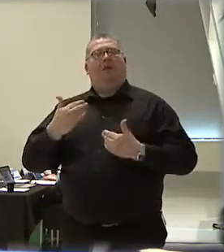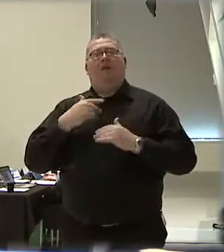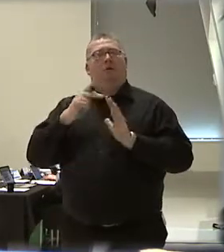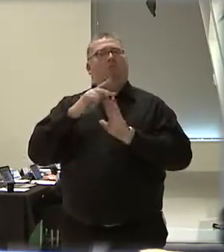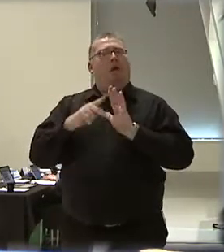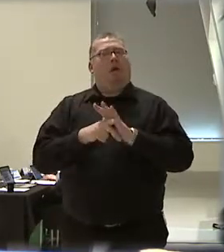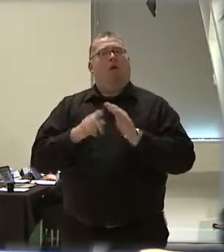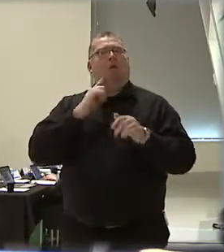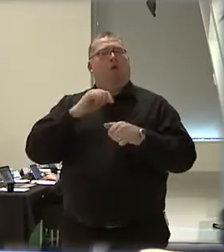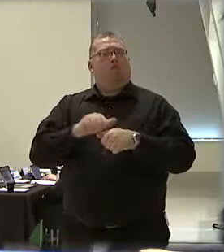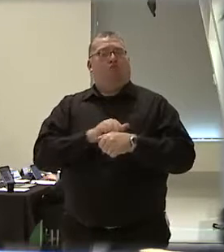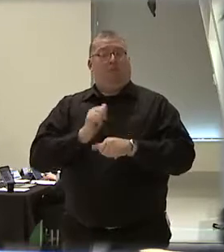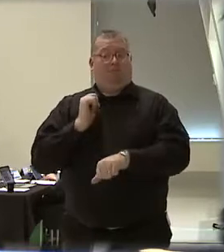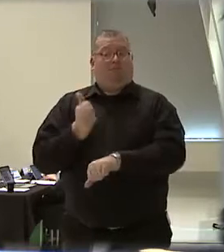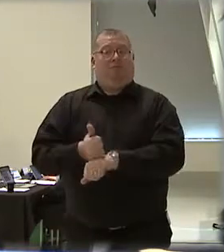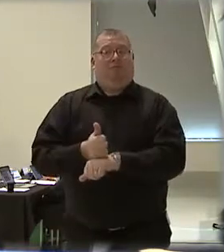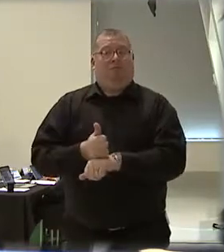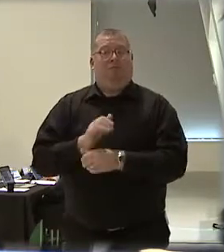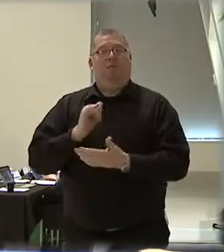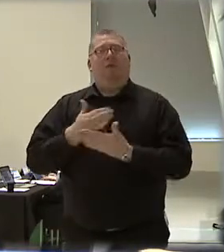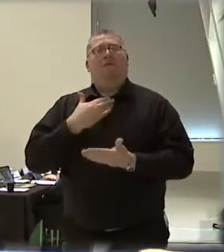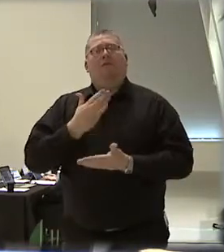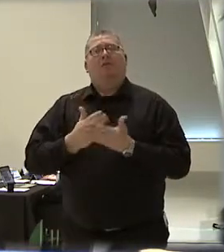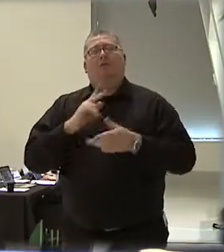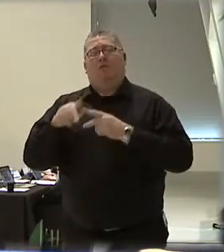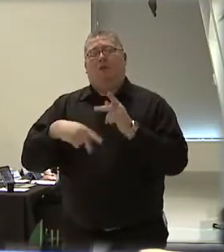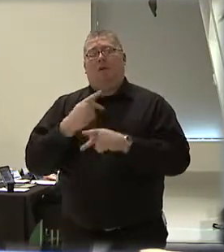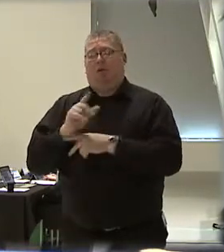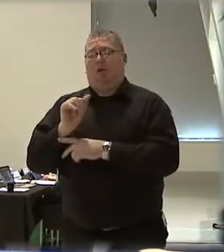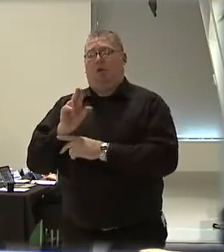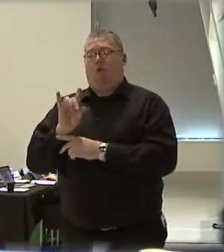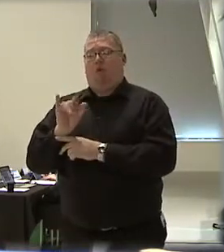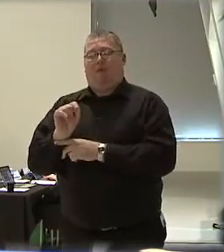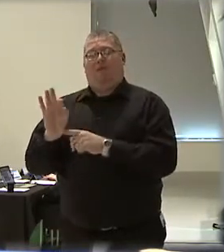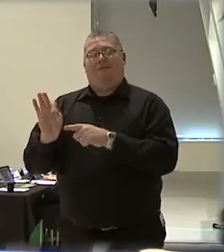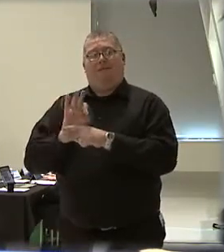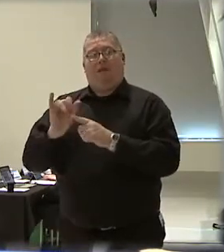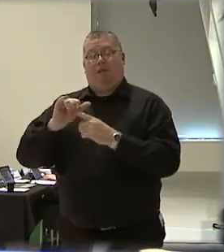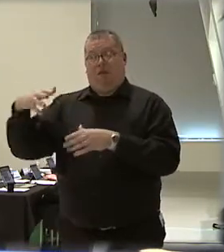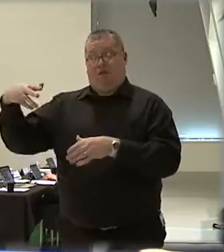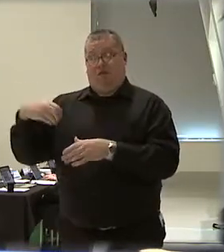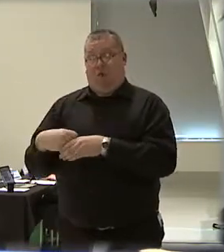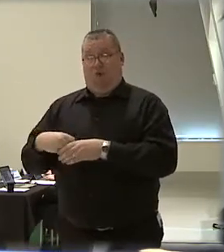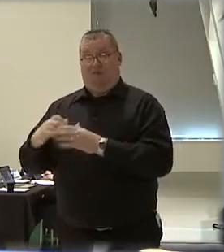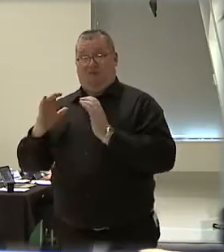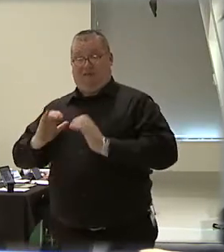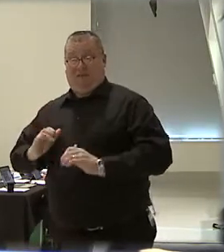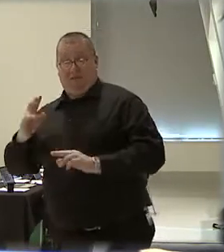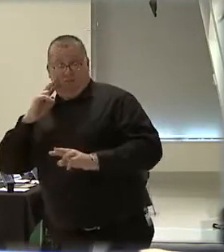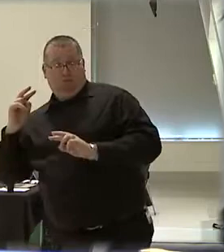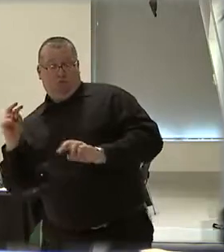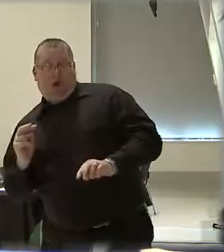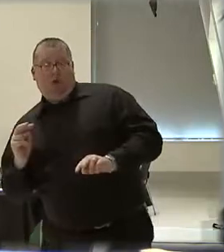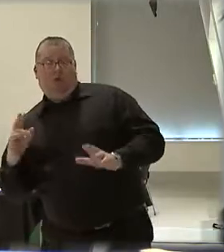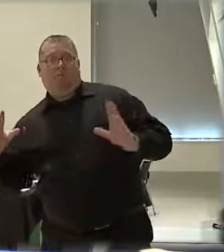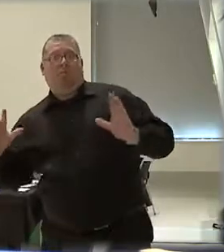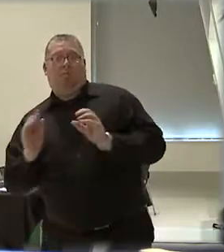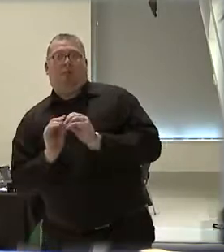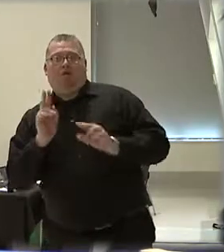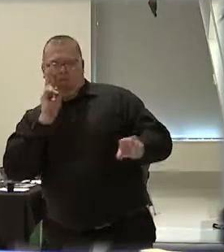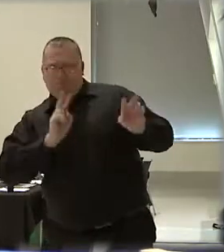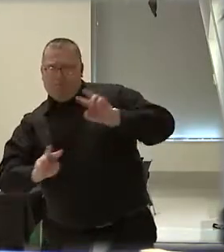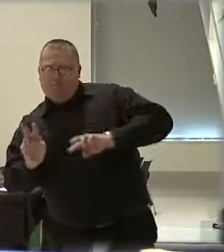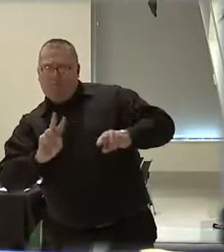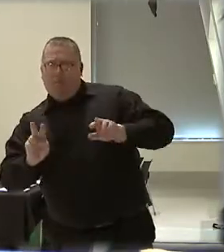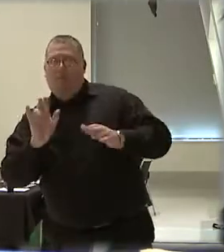or practices in place that have some sort of an audit function that involves citizen review, meaning that